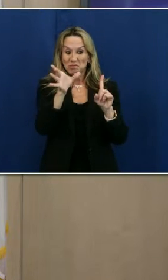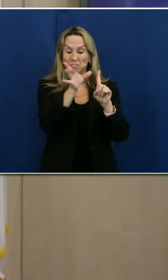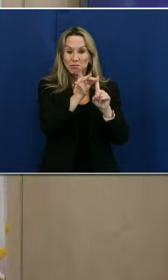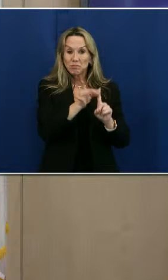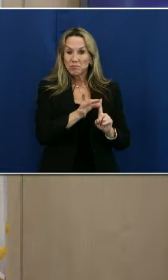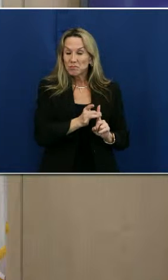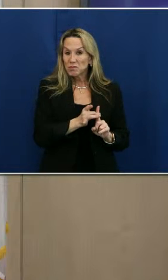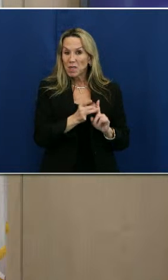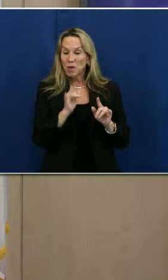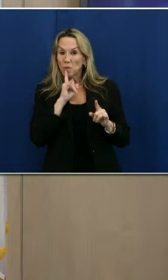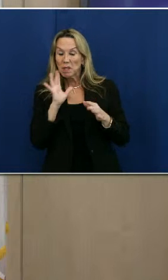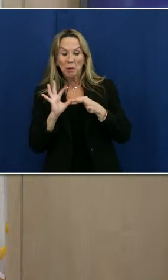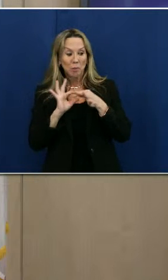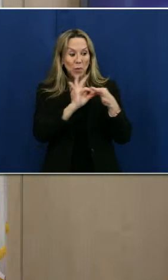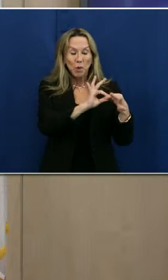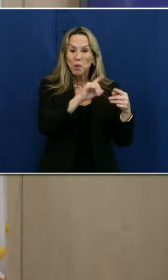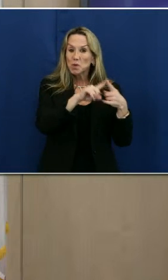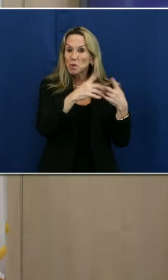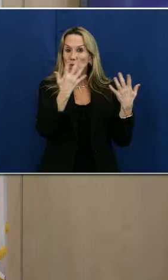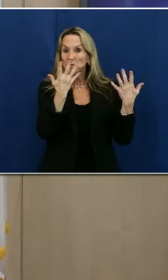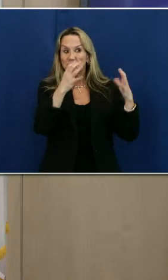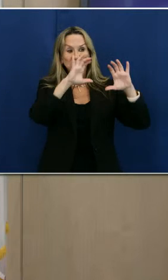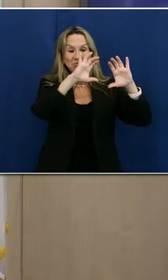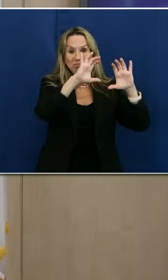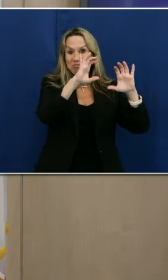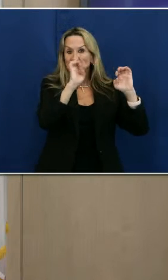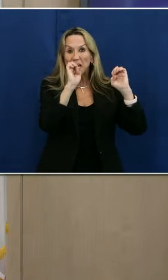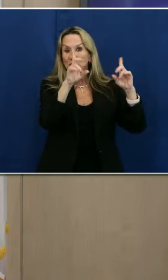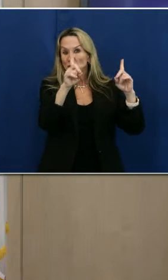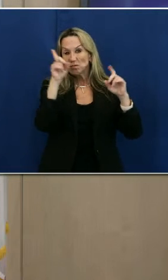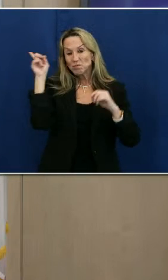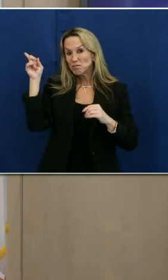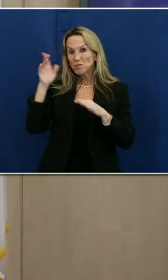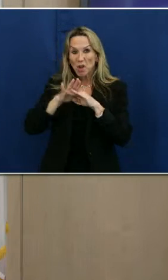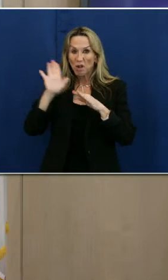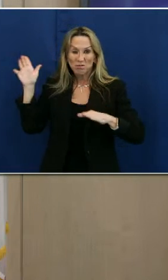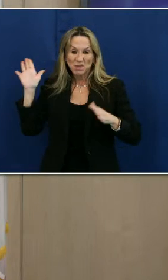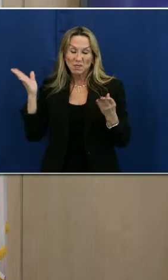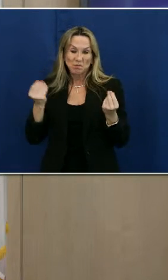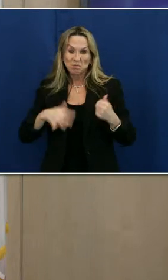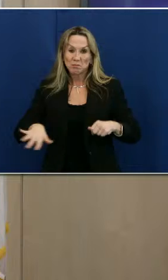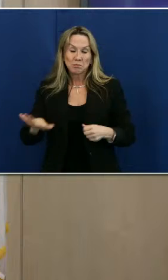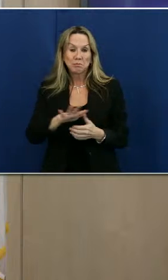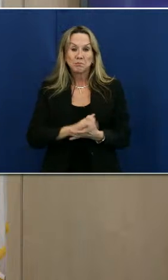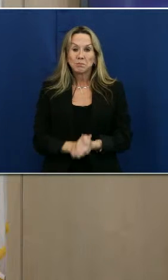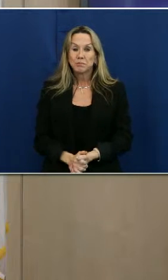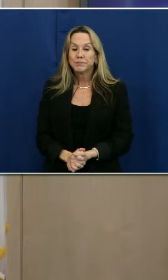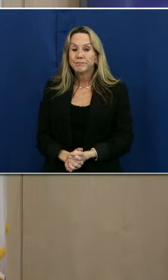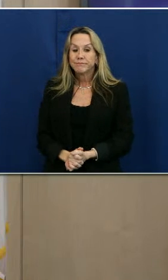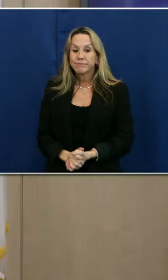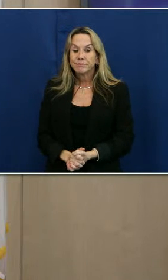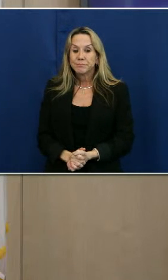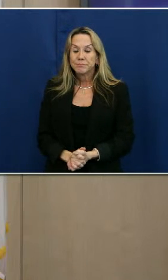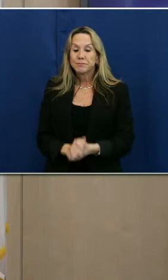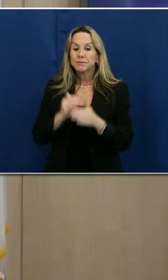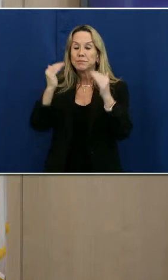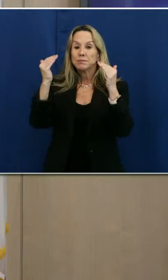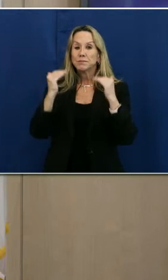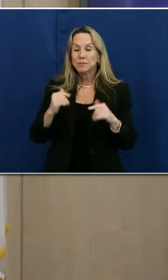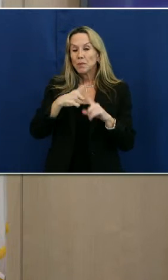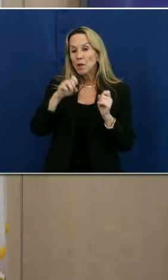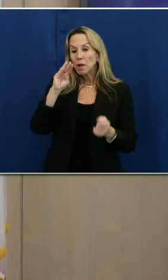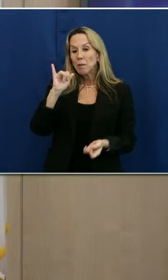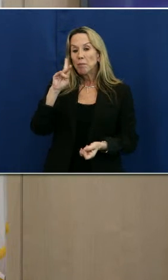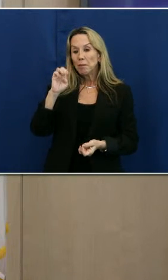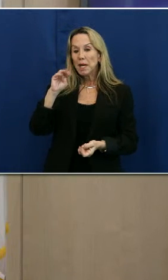to educational activities on the USD campus. And Dr. McDonald, this next text question is from Mike